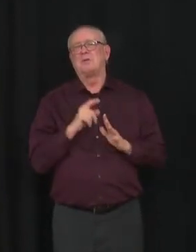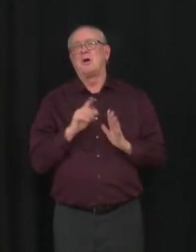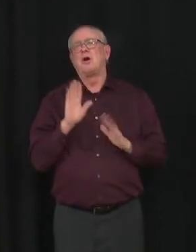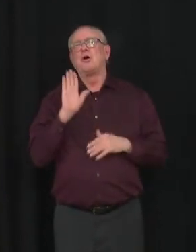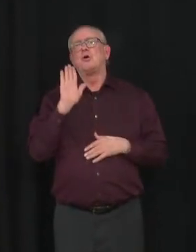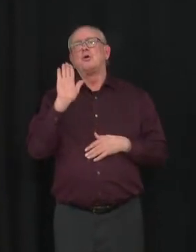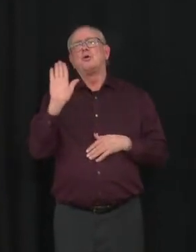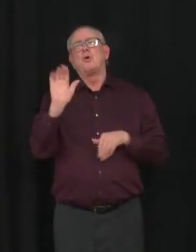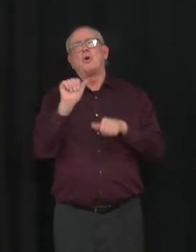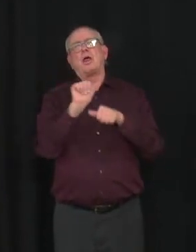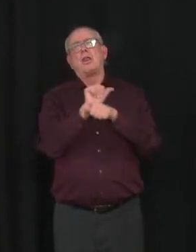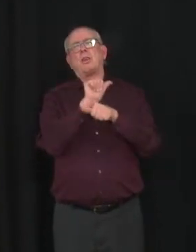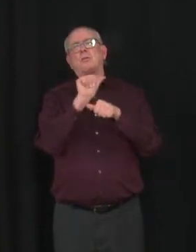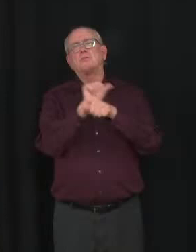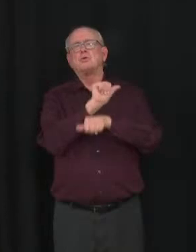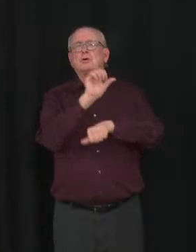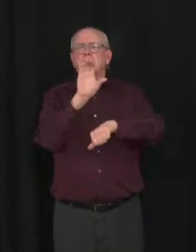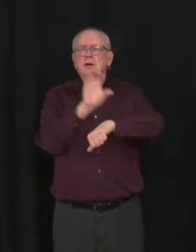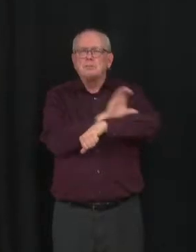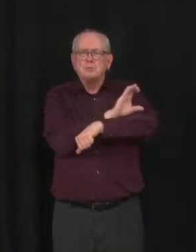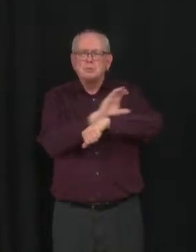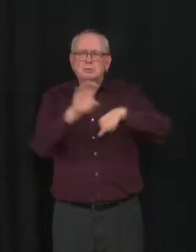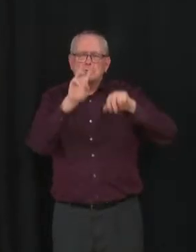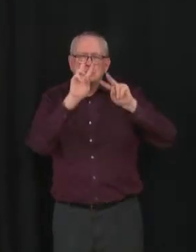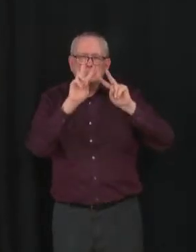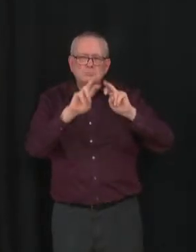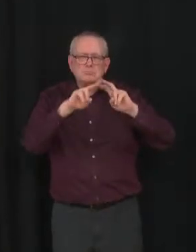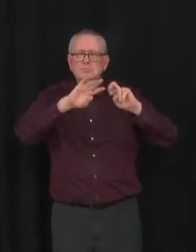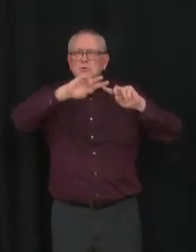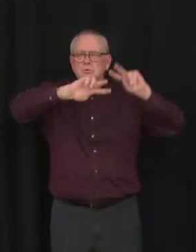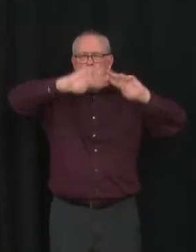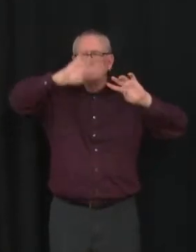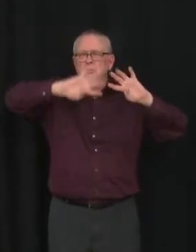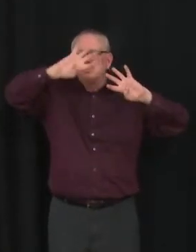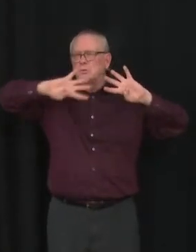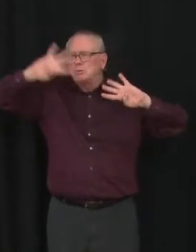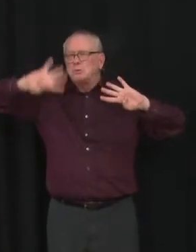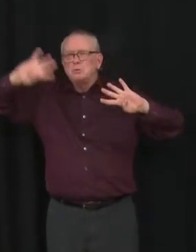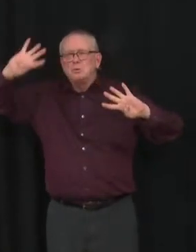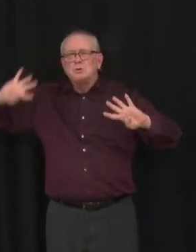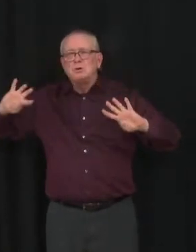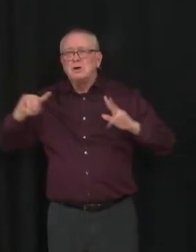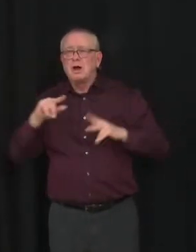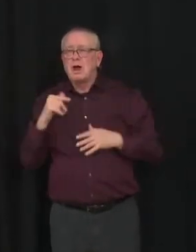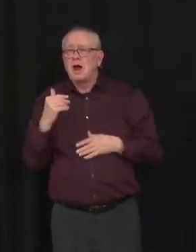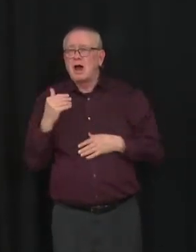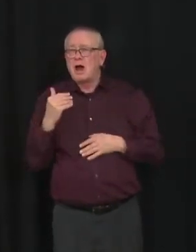these projections? Is there any sense right now of when we will reach the peak of this?